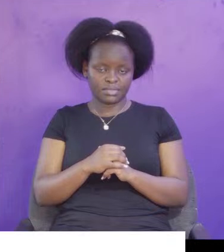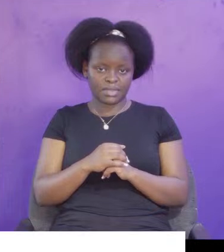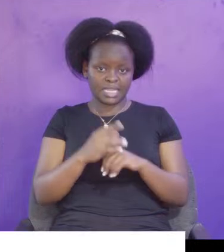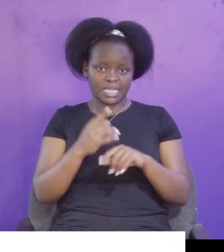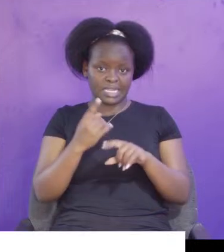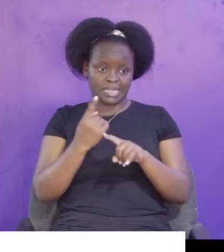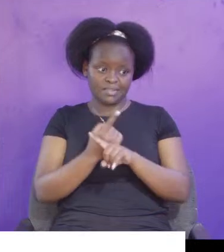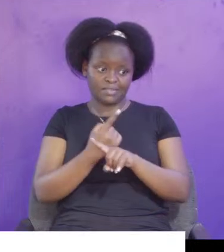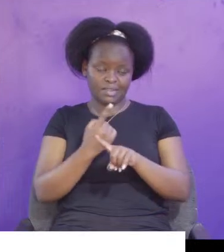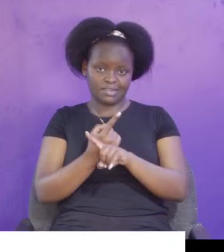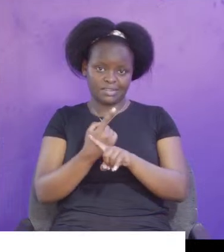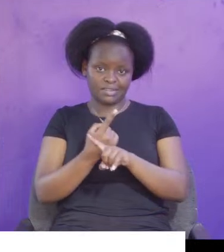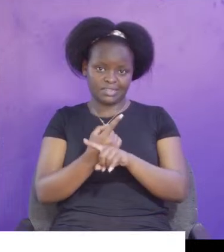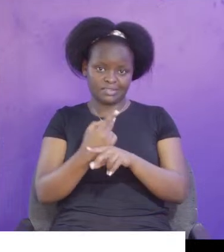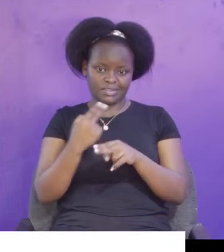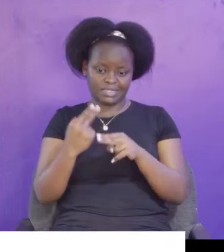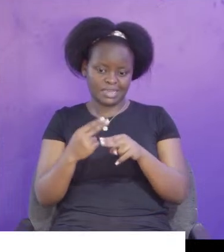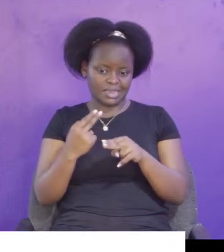Tinga,